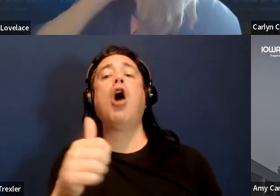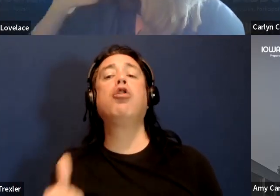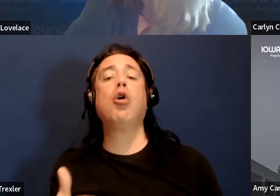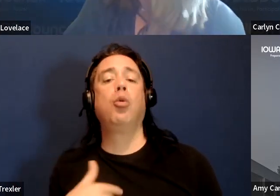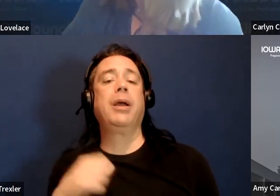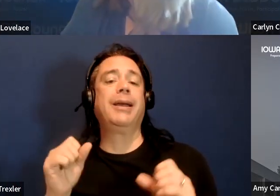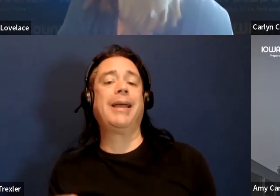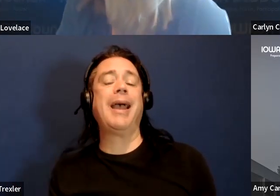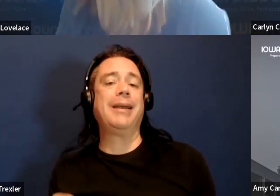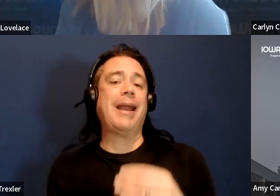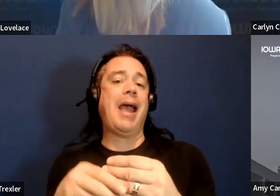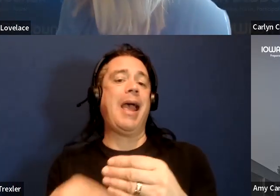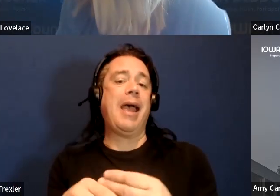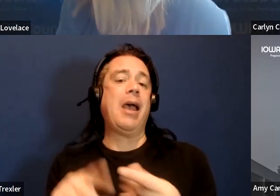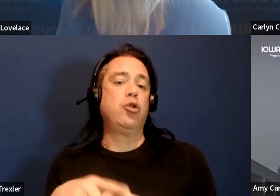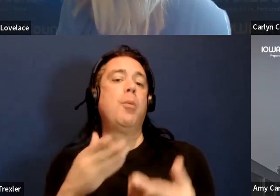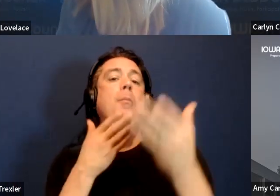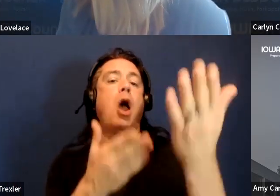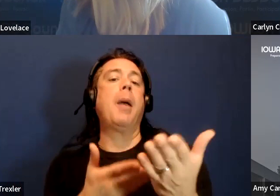be done for them to be brought up in